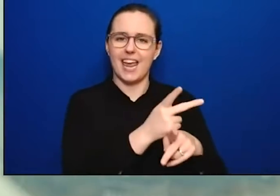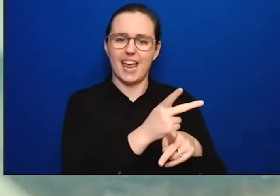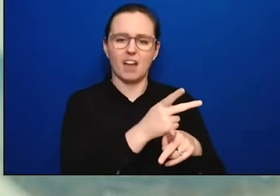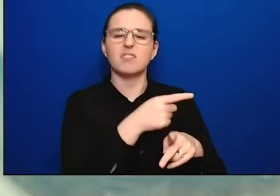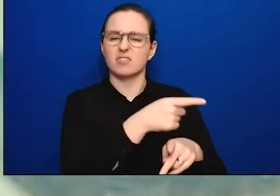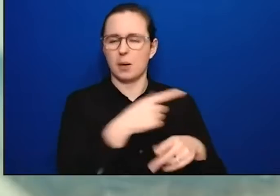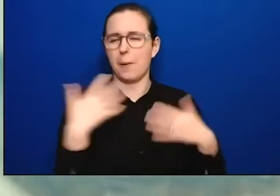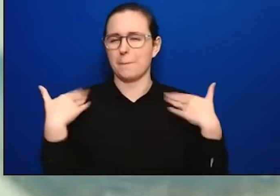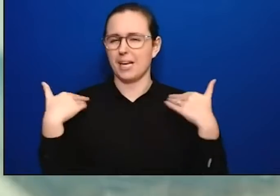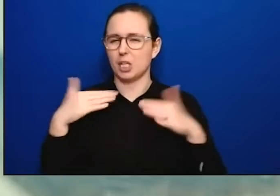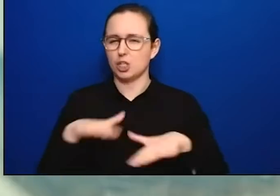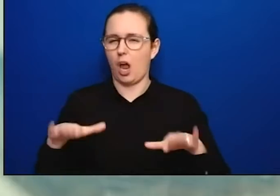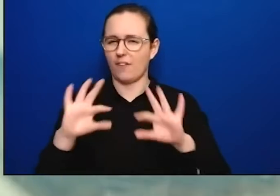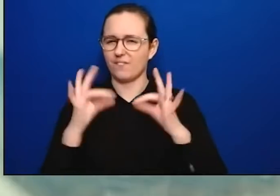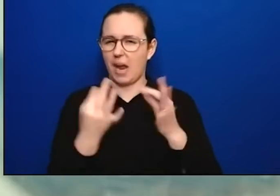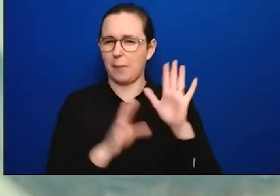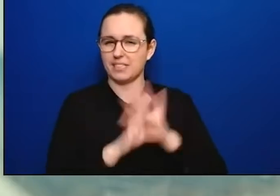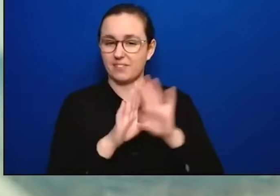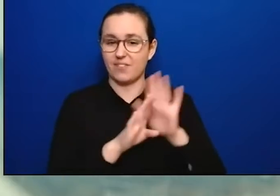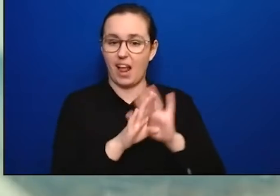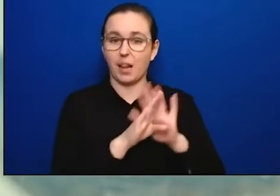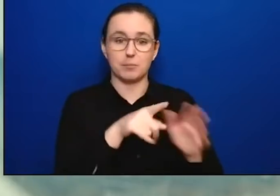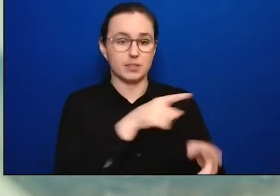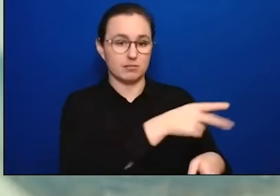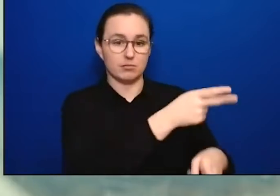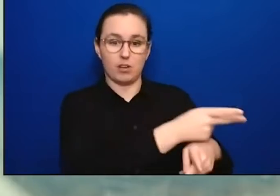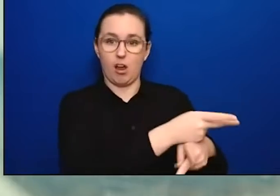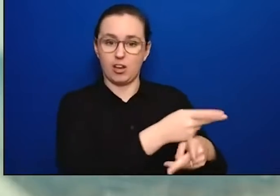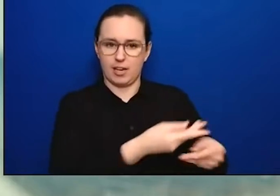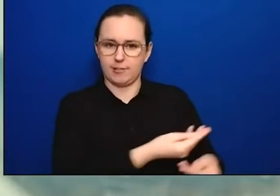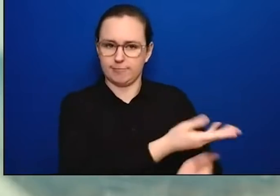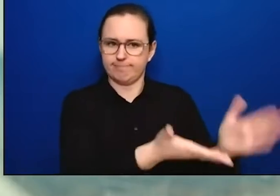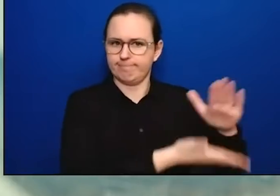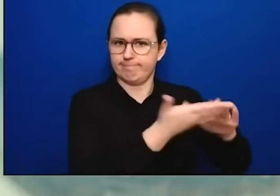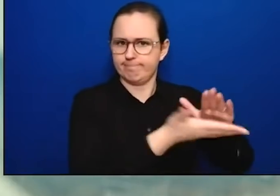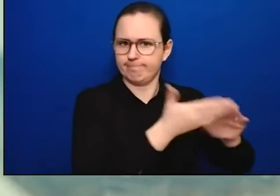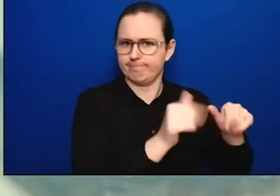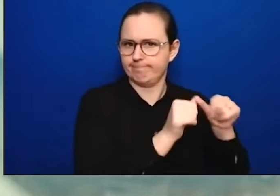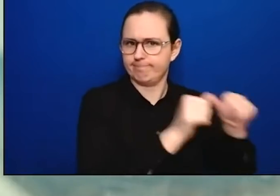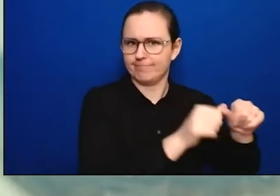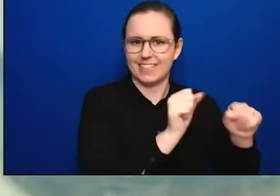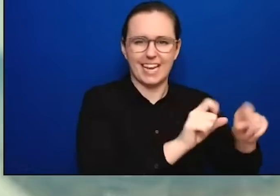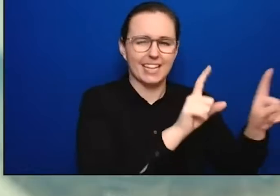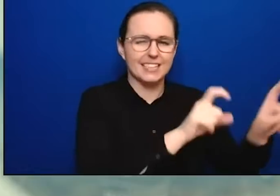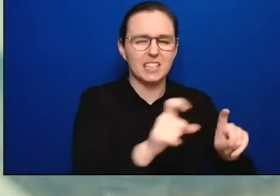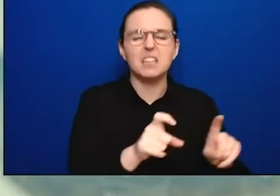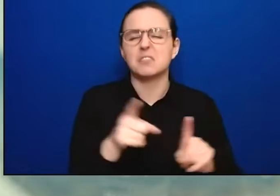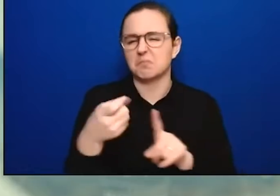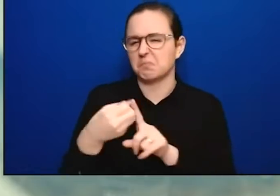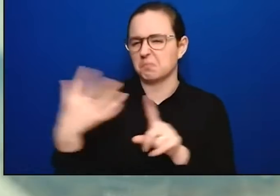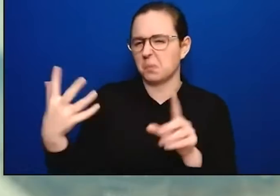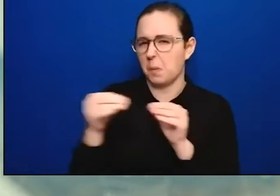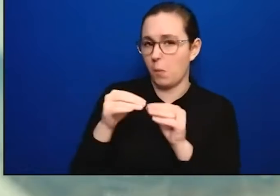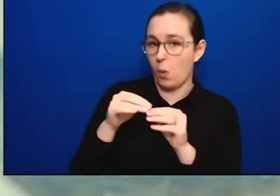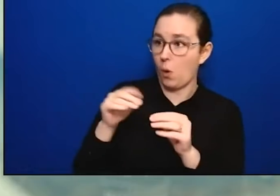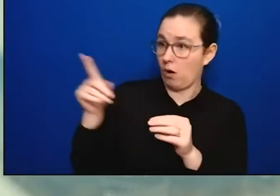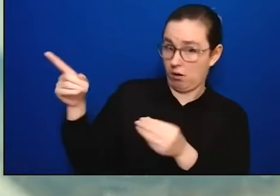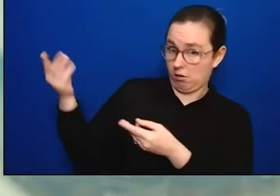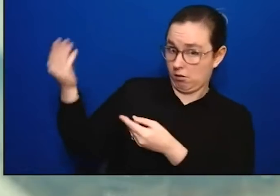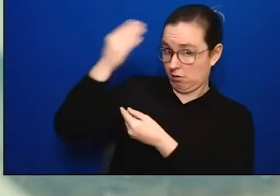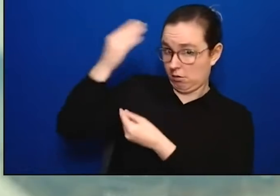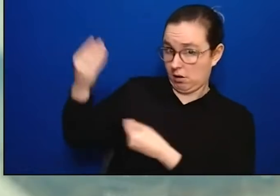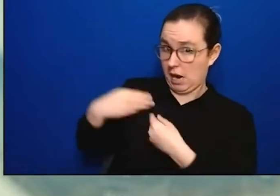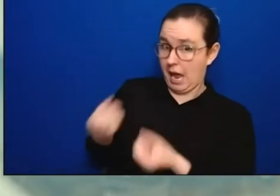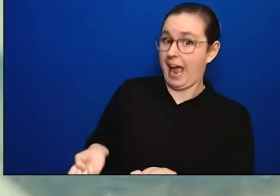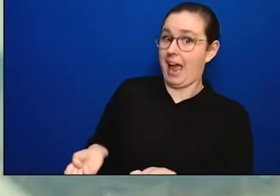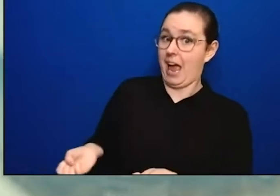tests to licensed childcare operators across BC for testing of symptomatic staff and to support continuity of their operations. We